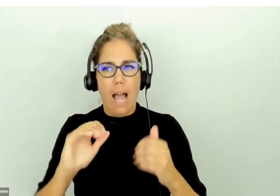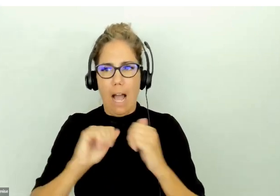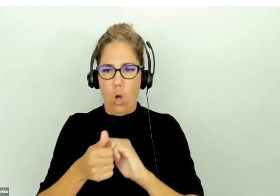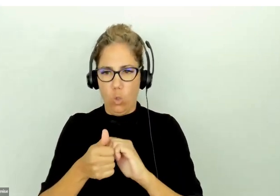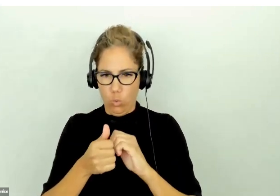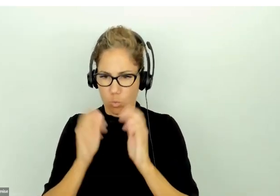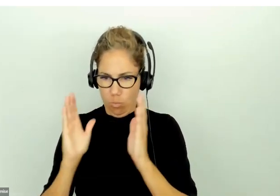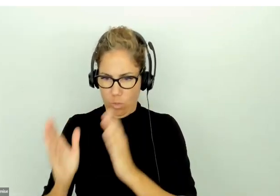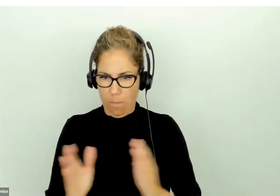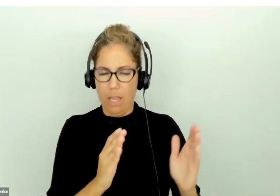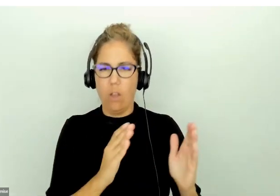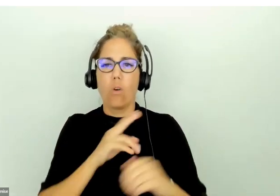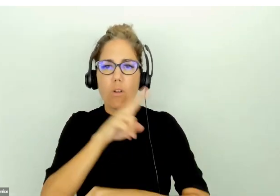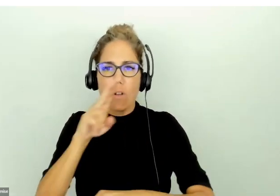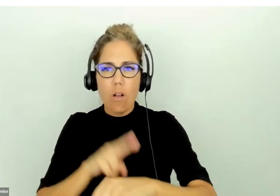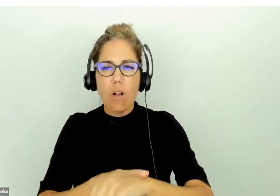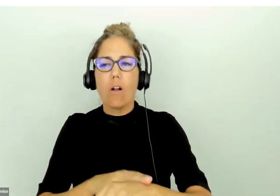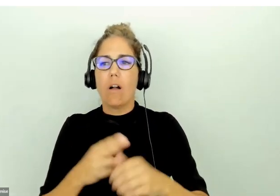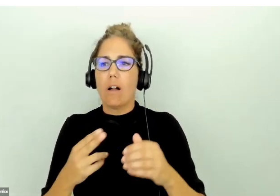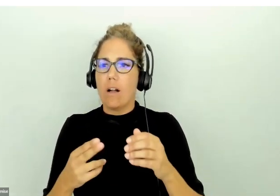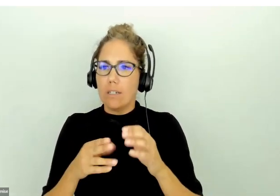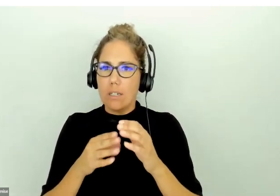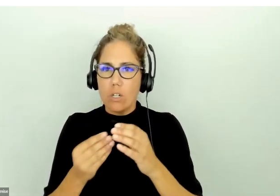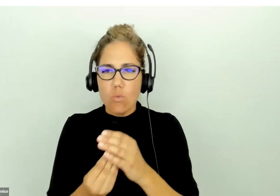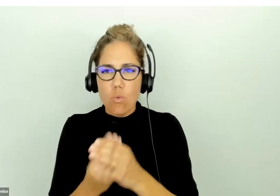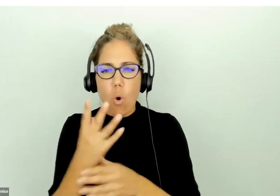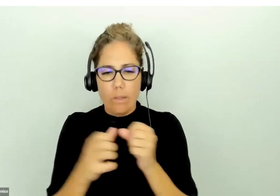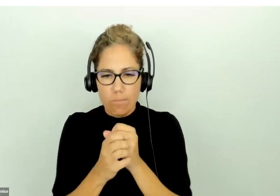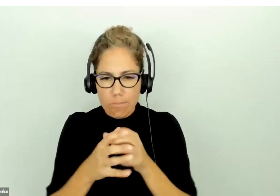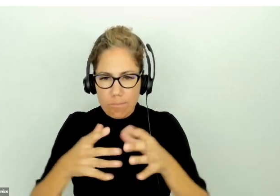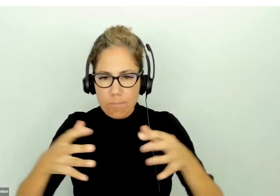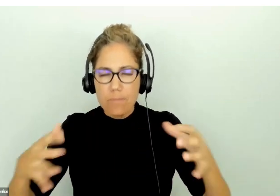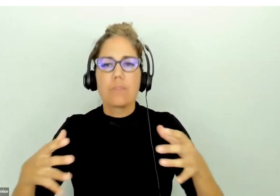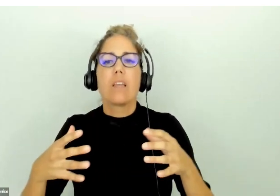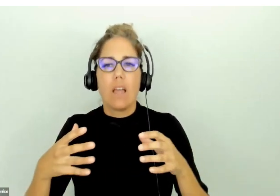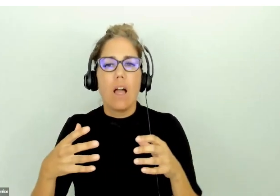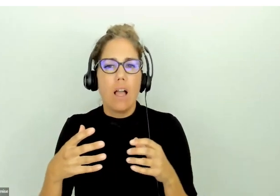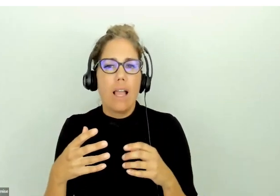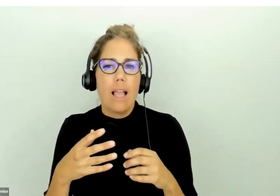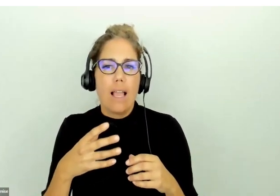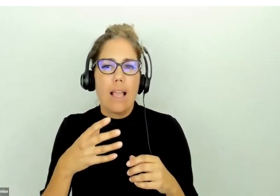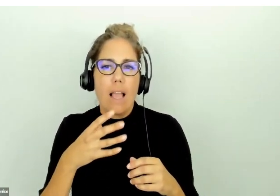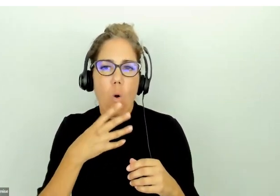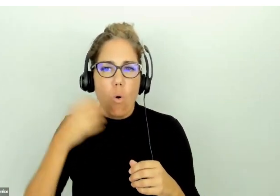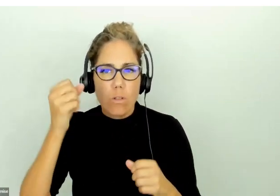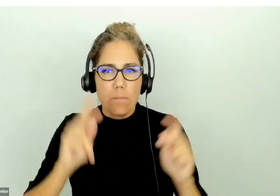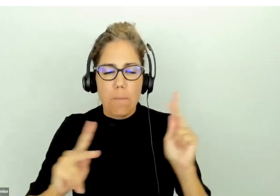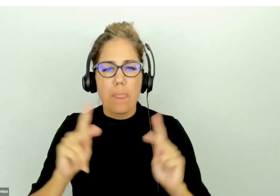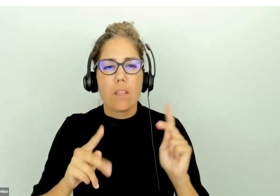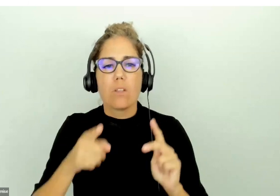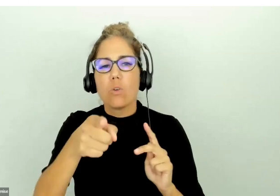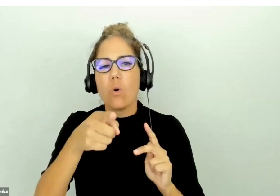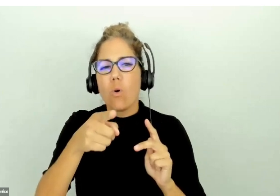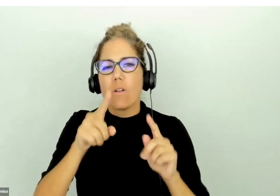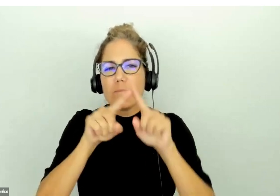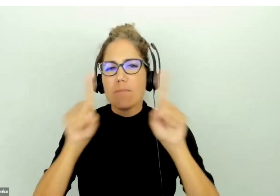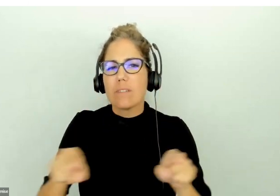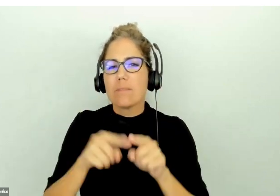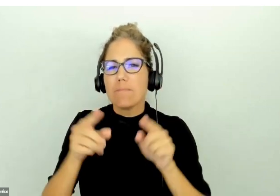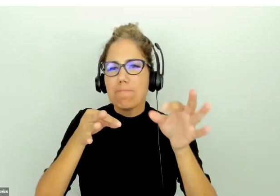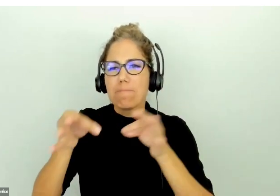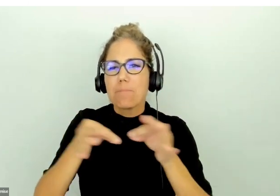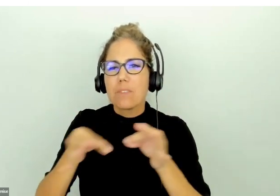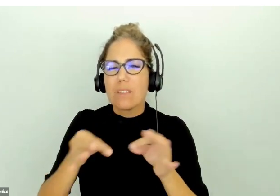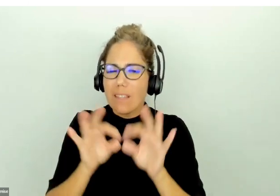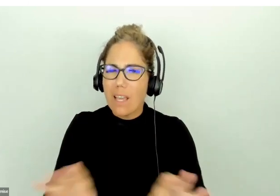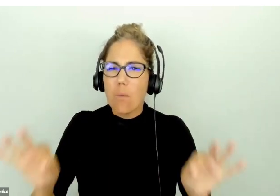a growing and more diverse aging population. The framework describes these key issues that we need to address to prepare our nation